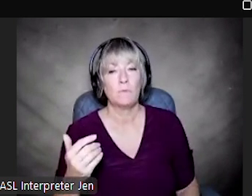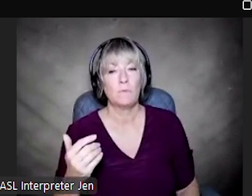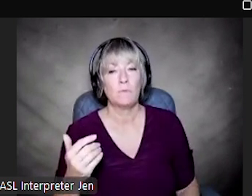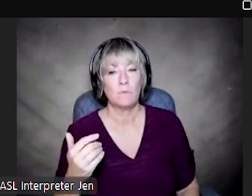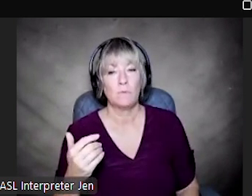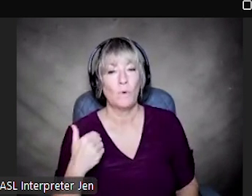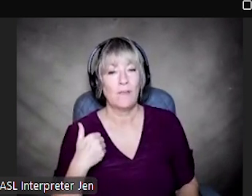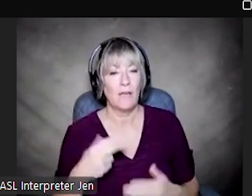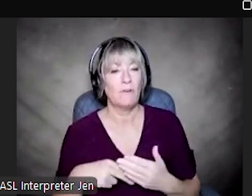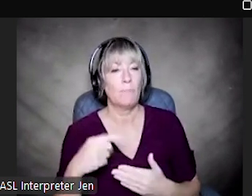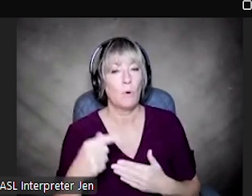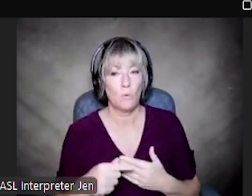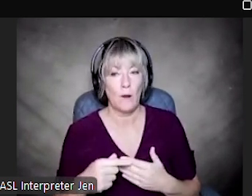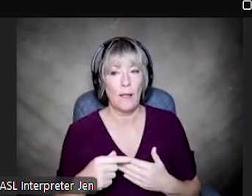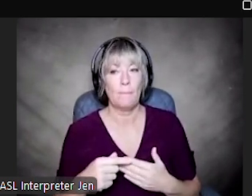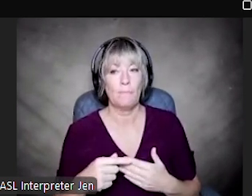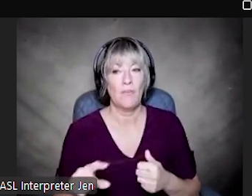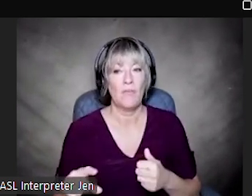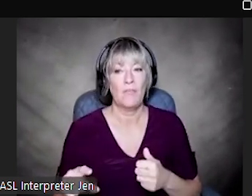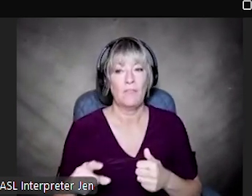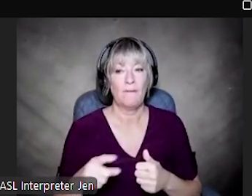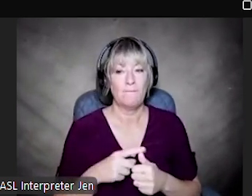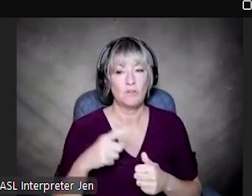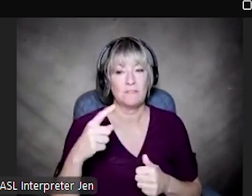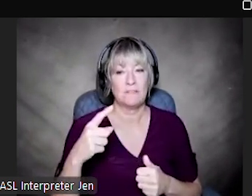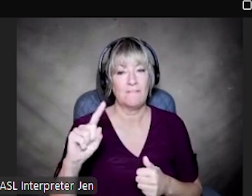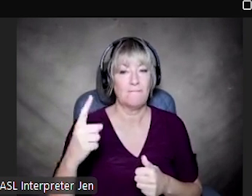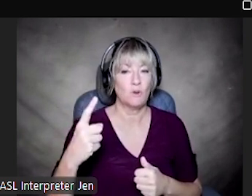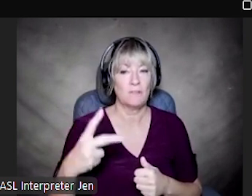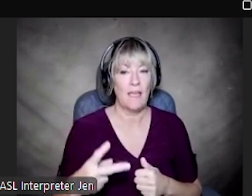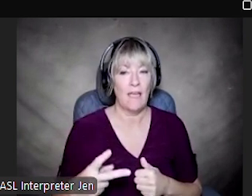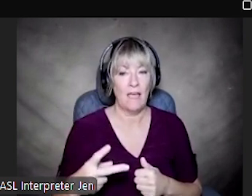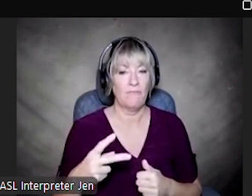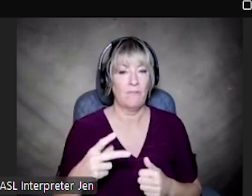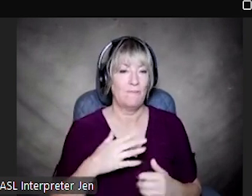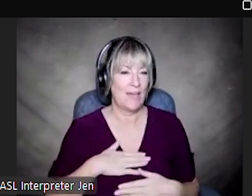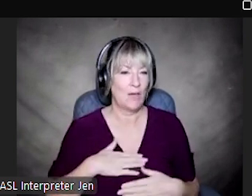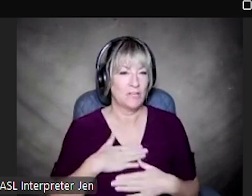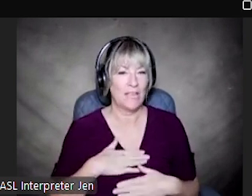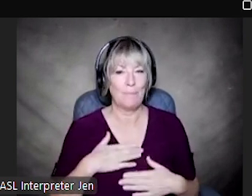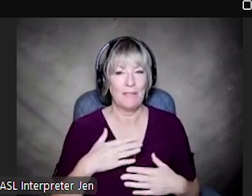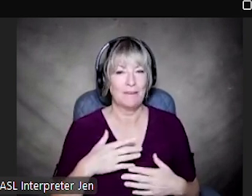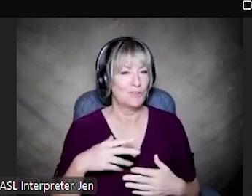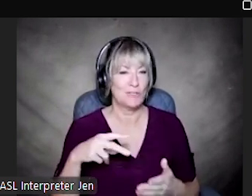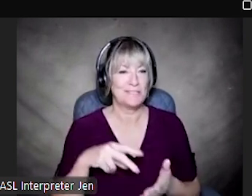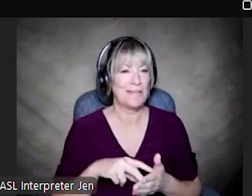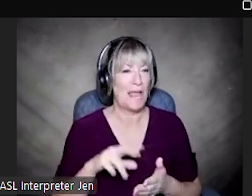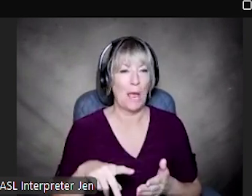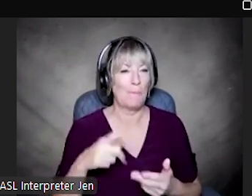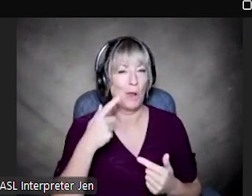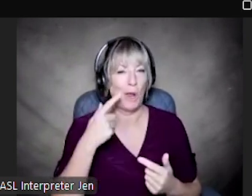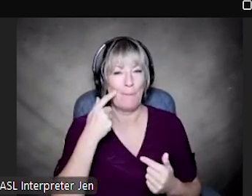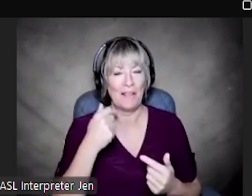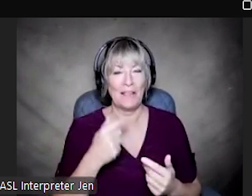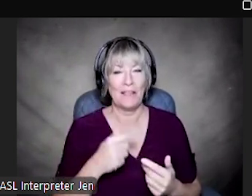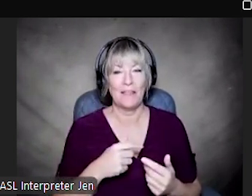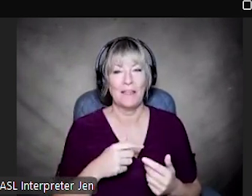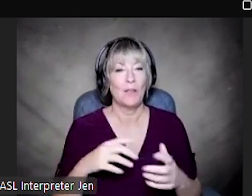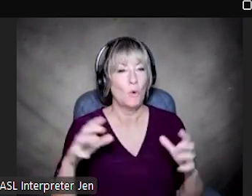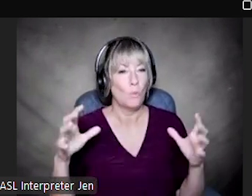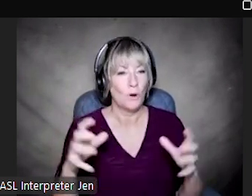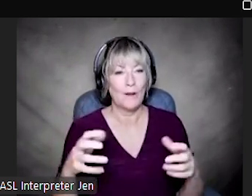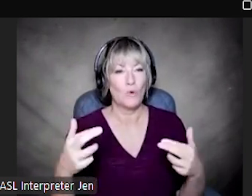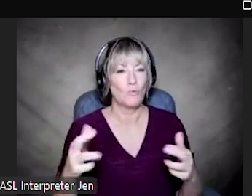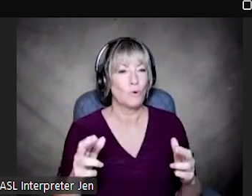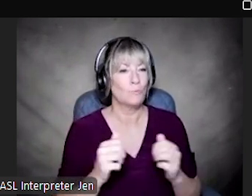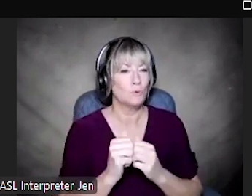a program where the first half of our entertainment is truly that. It's stand-up comedy. We're in a room together